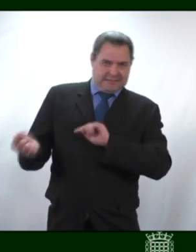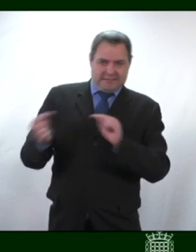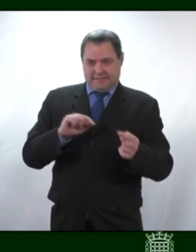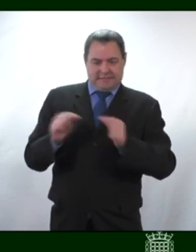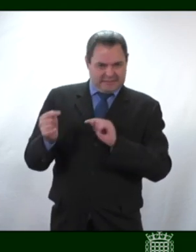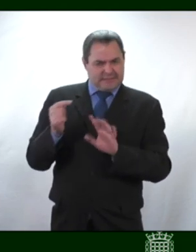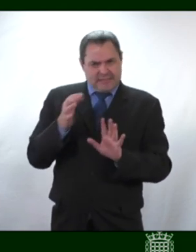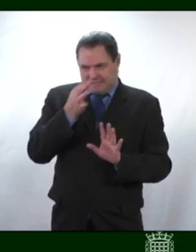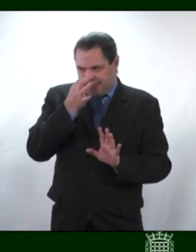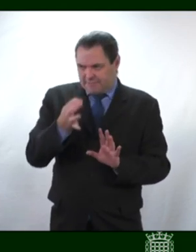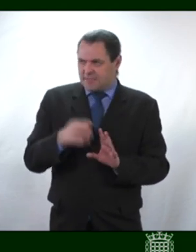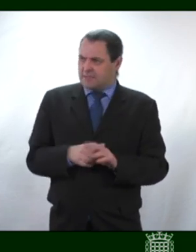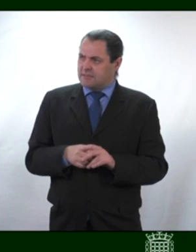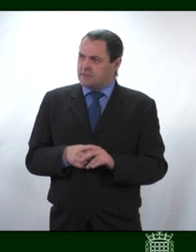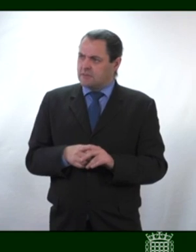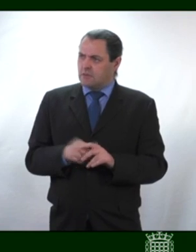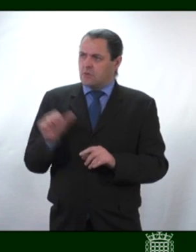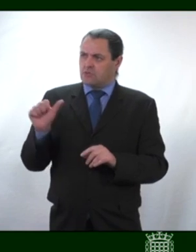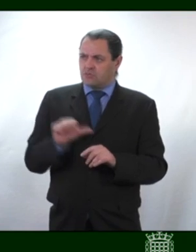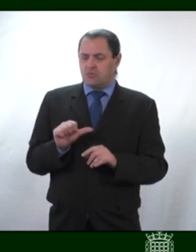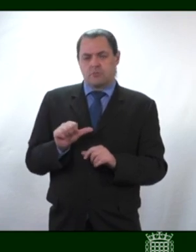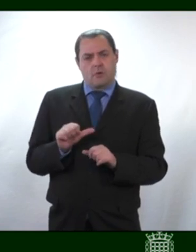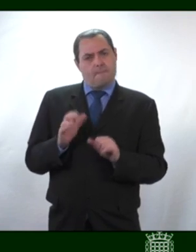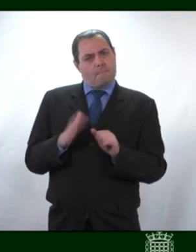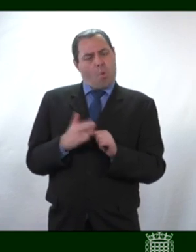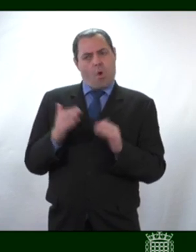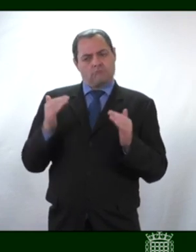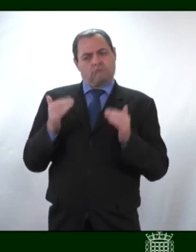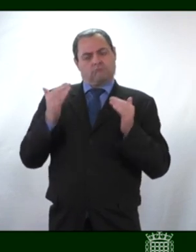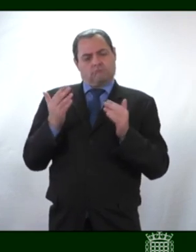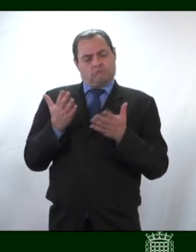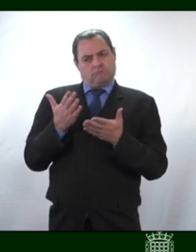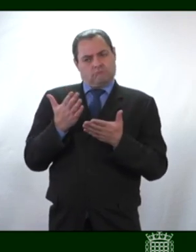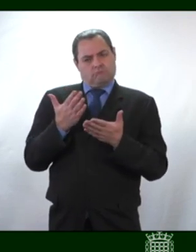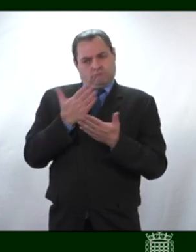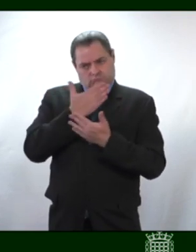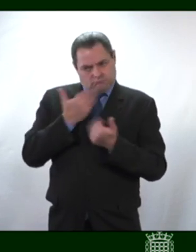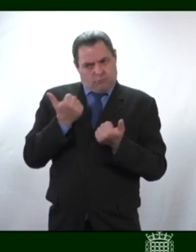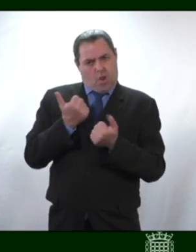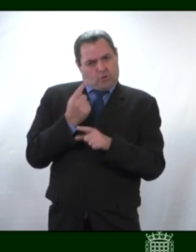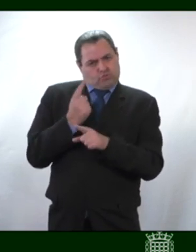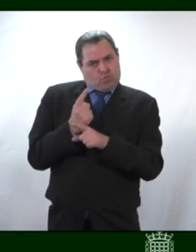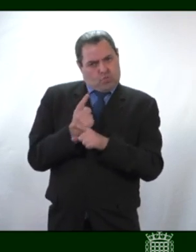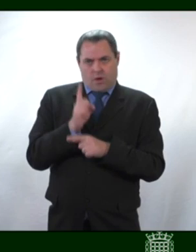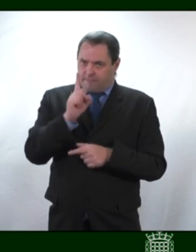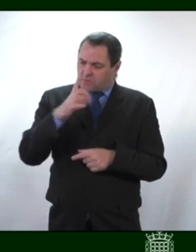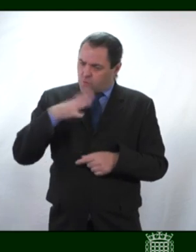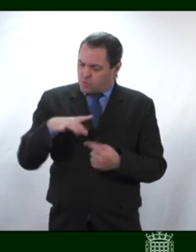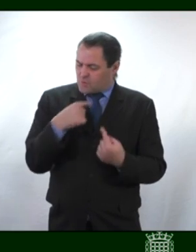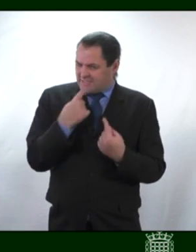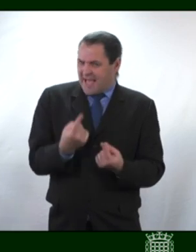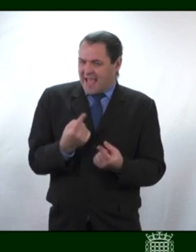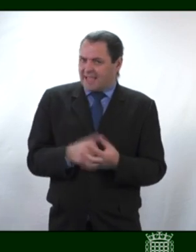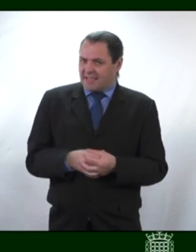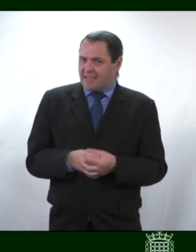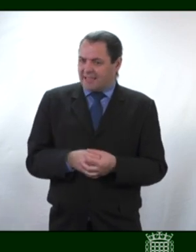may be, these exchanges deserve a greater elevation of tone. But I say this, the